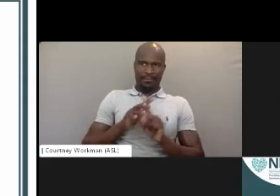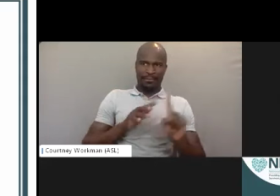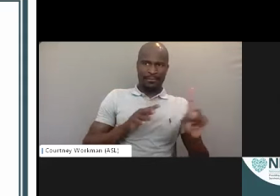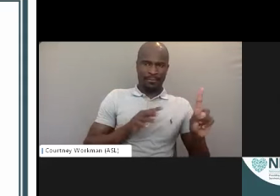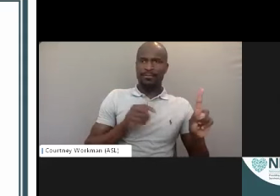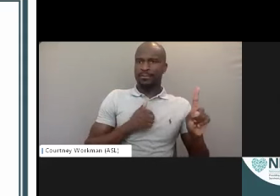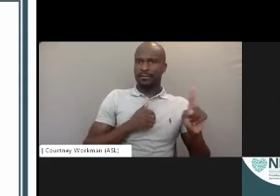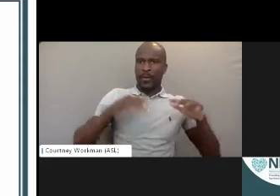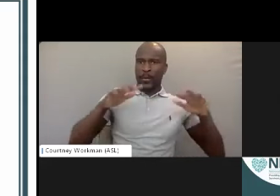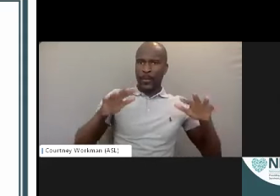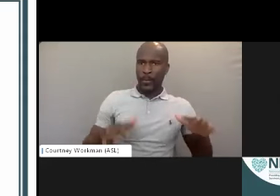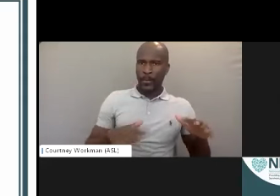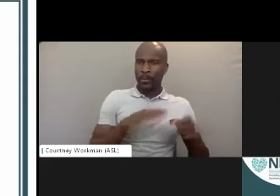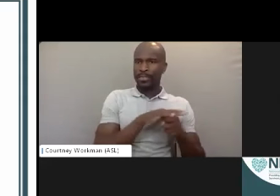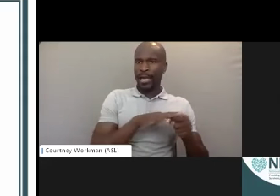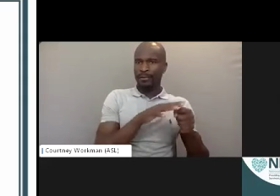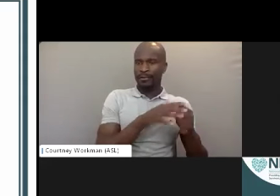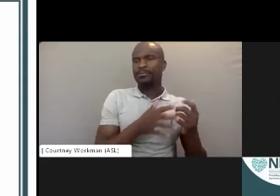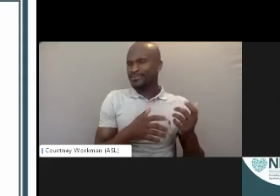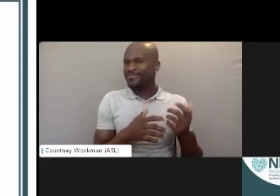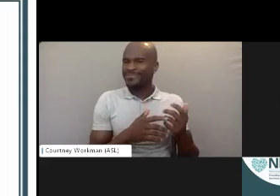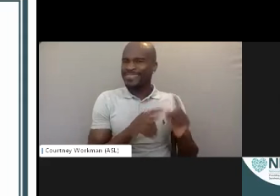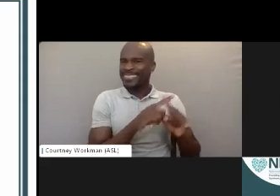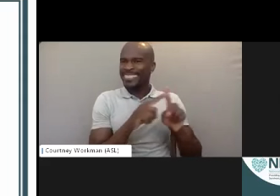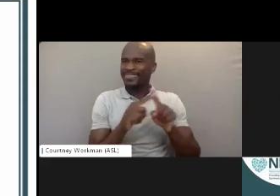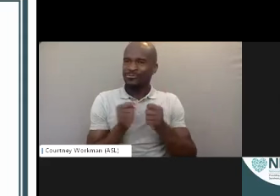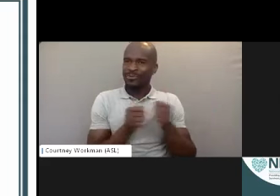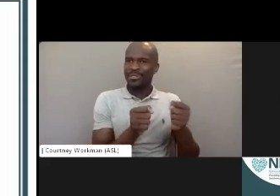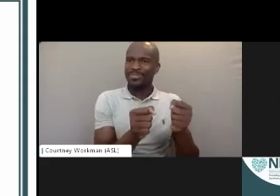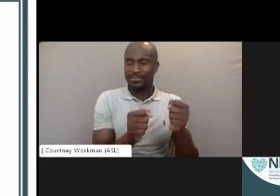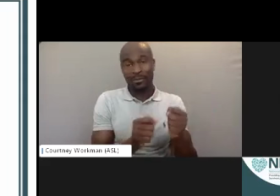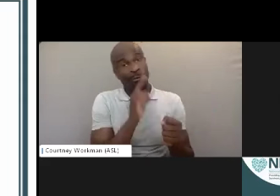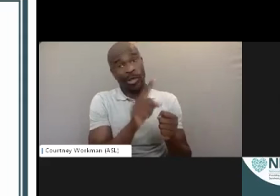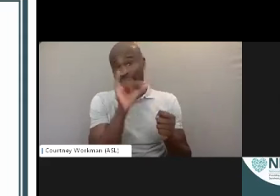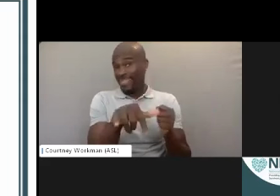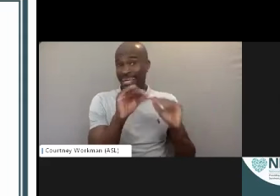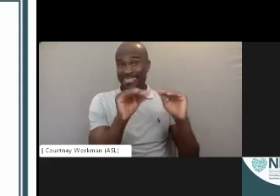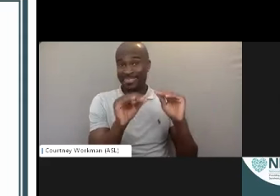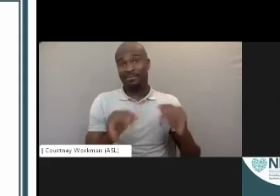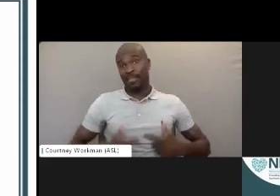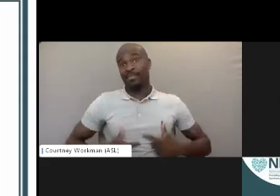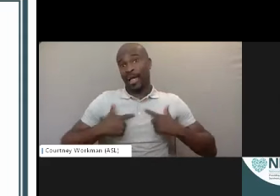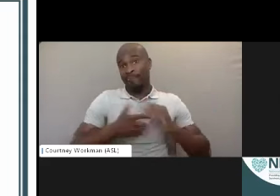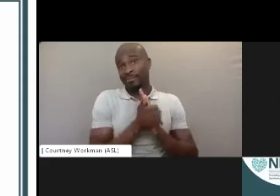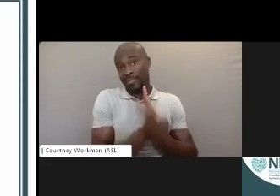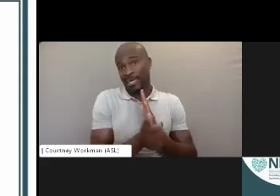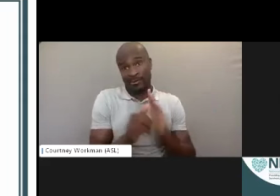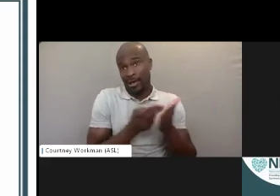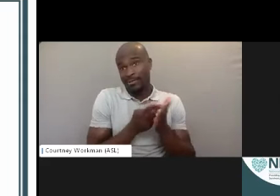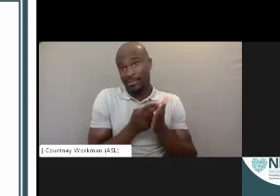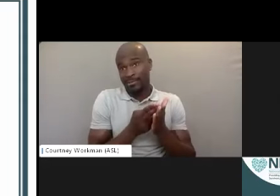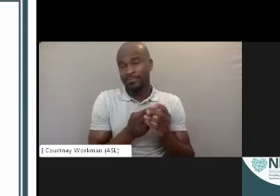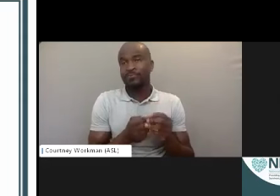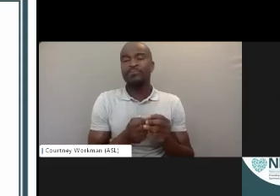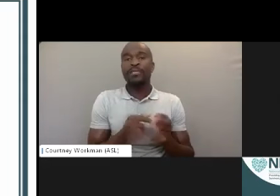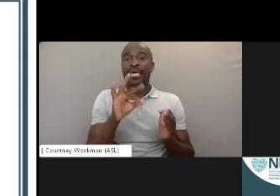a lot we can do in schools. And I like to say this is also just teaching life skills when we have the